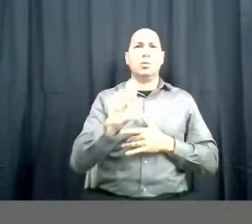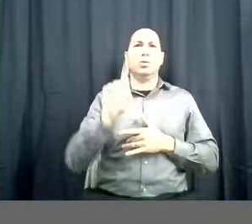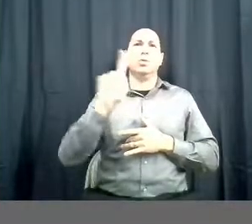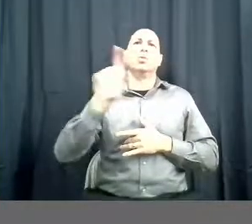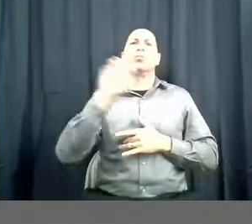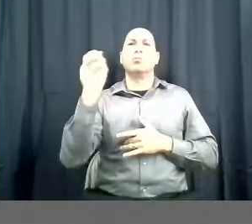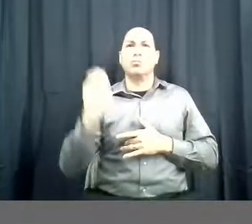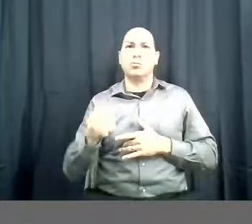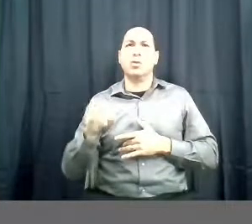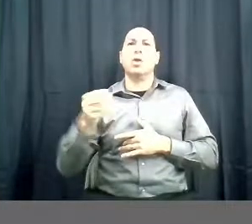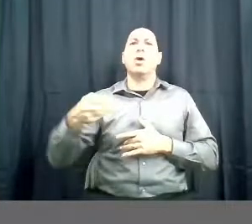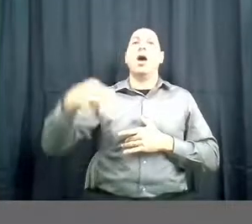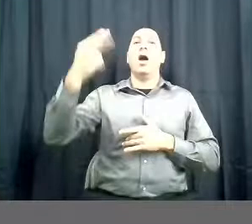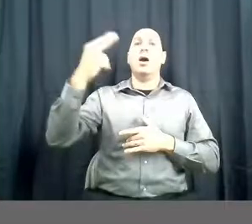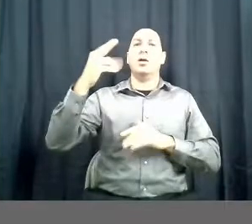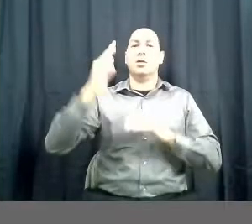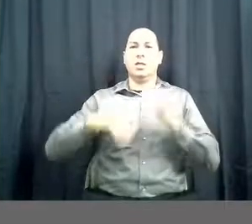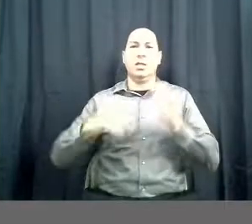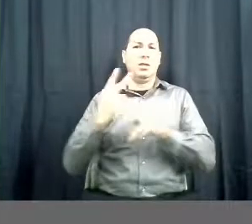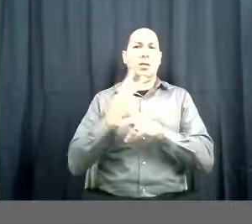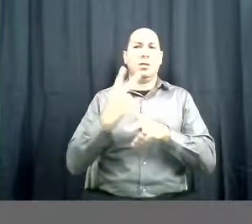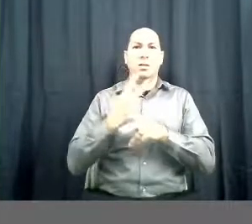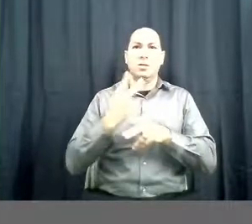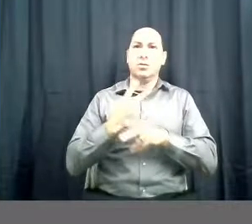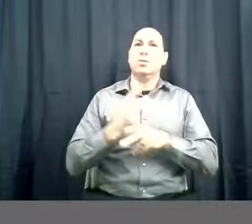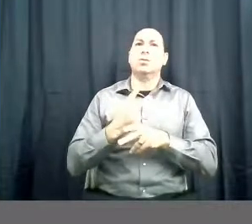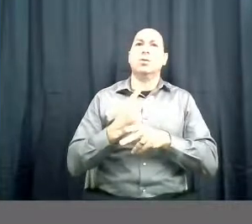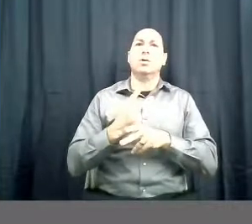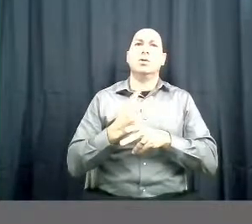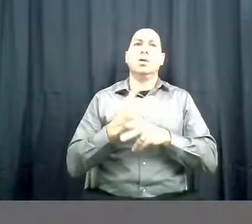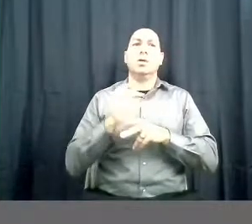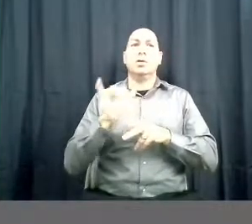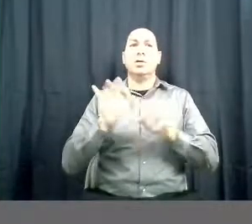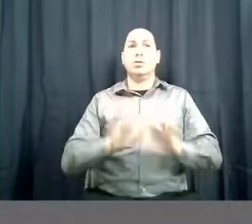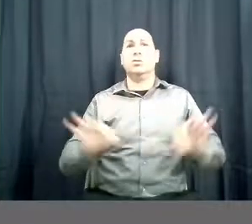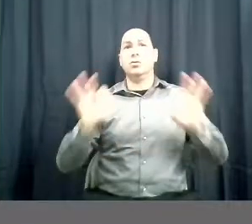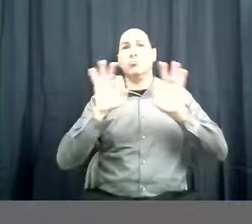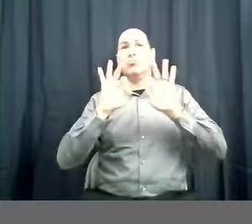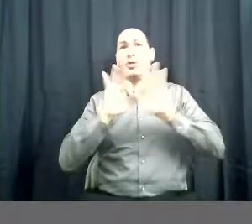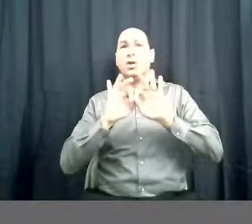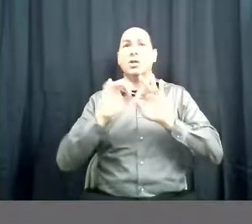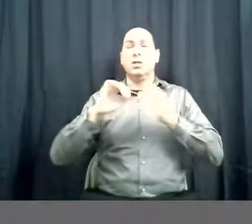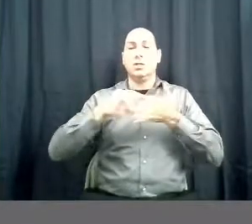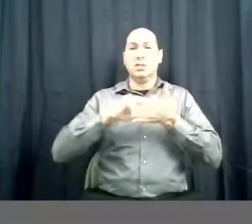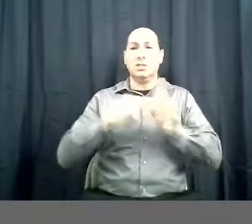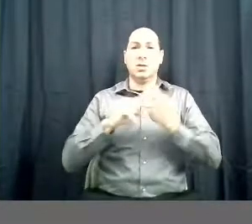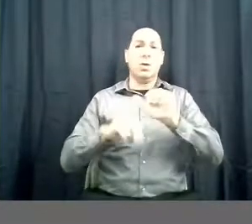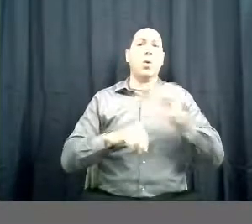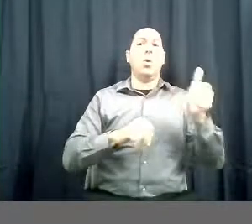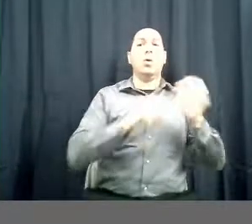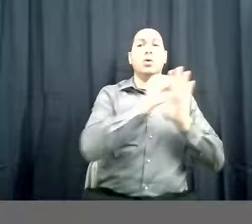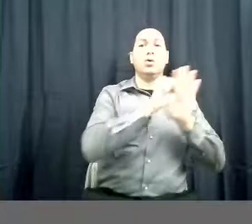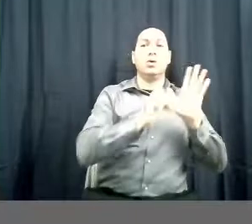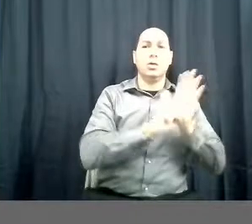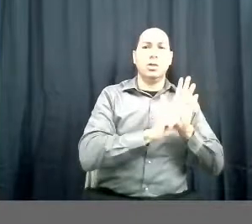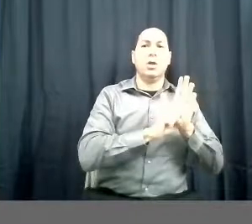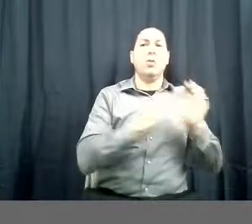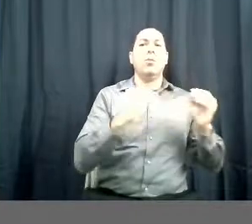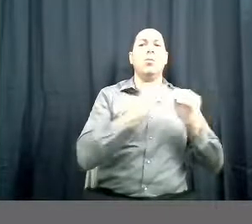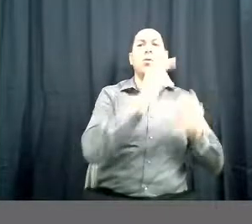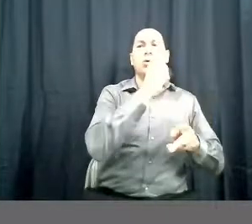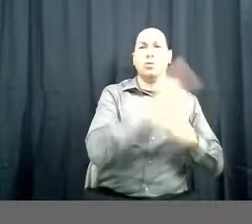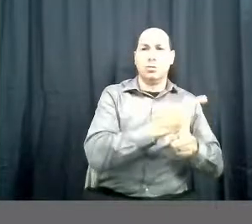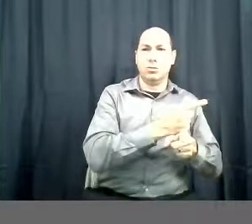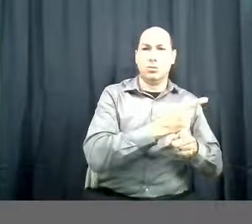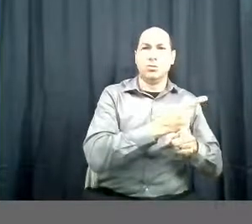board's revenue estimates are generally as accurate or more accurate than other states. Just as important, partial year assessment